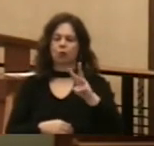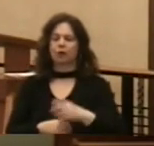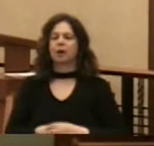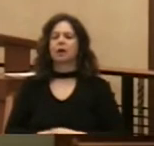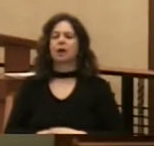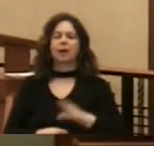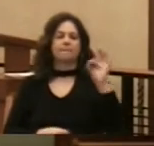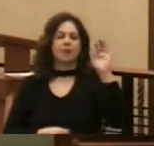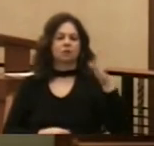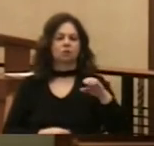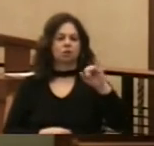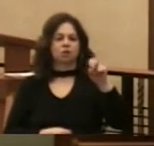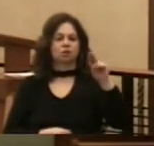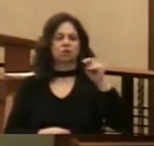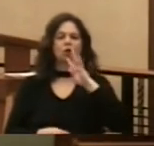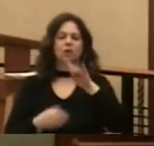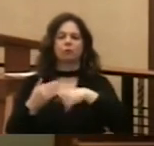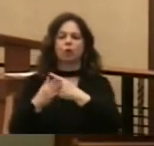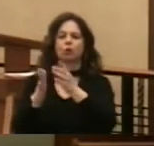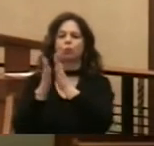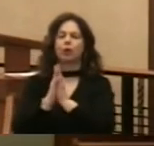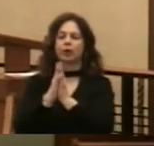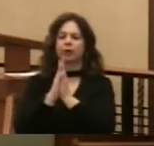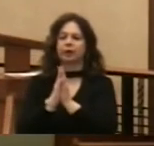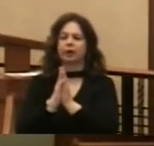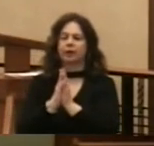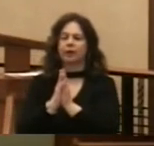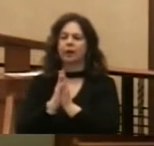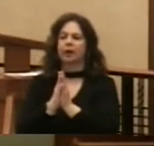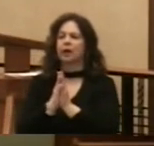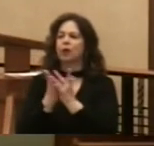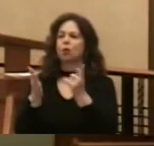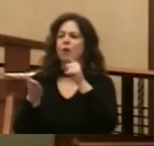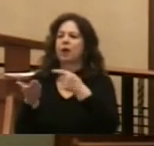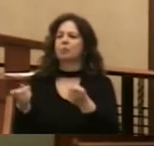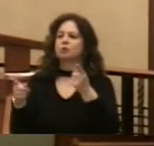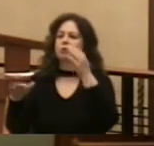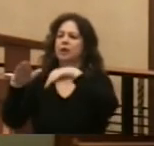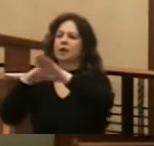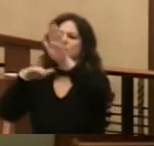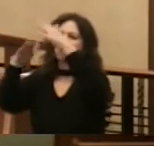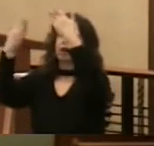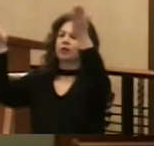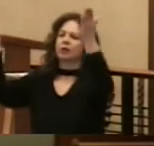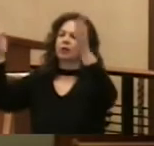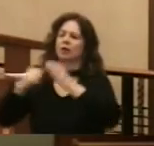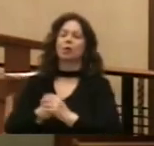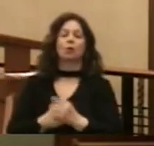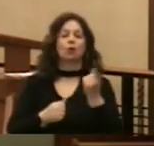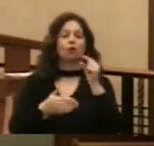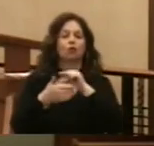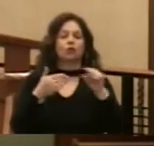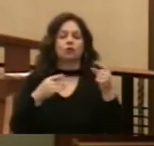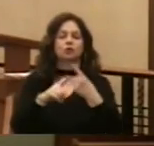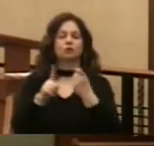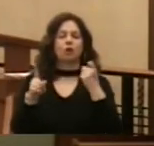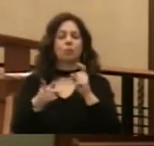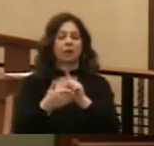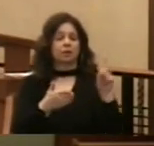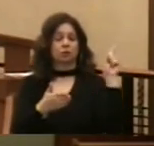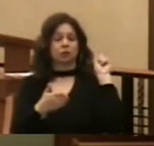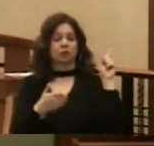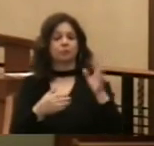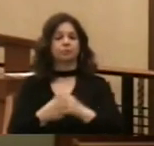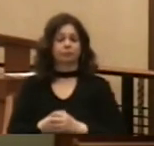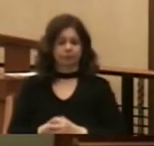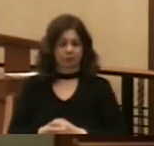on prayer and the treasure that is ours in heaven. One of the verses from those verses last week